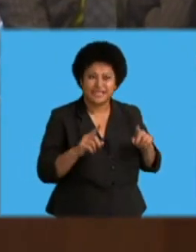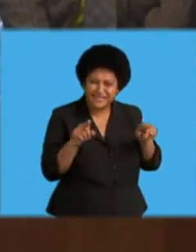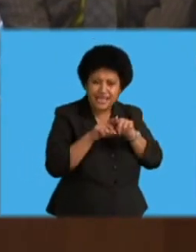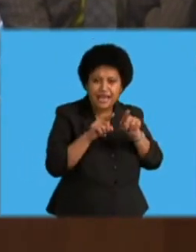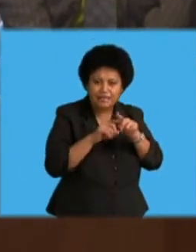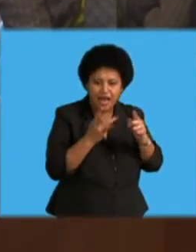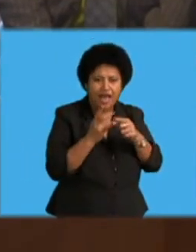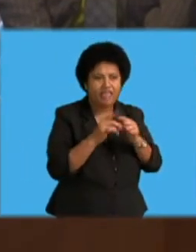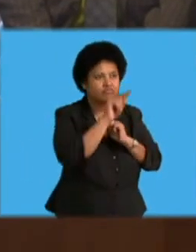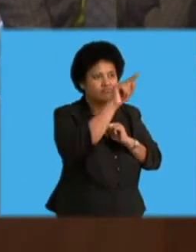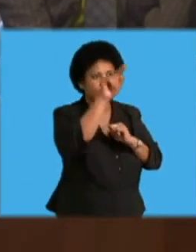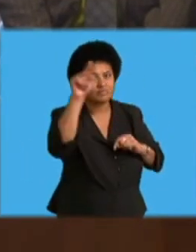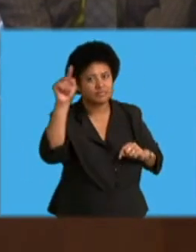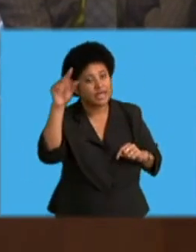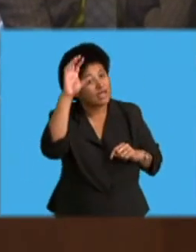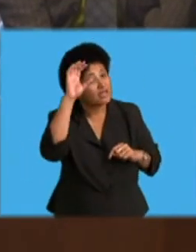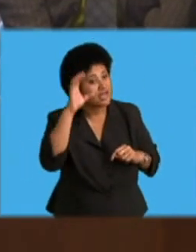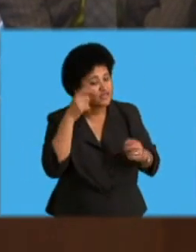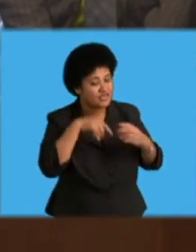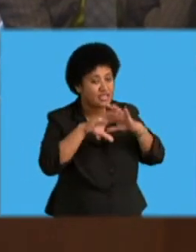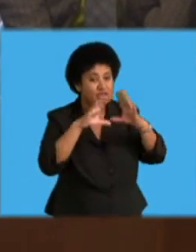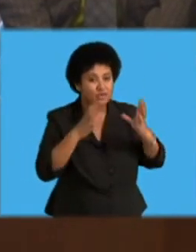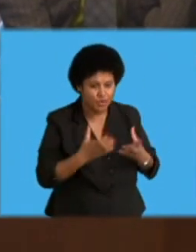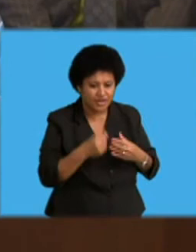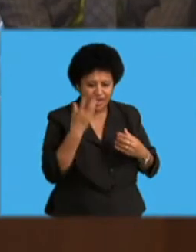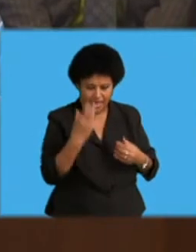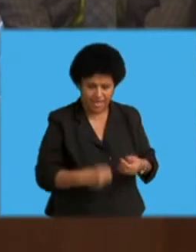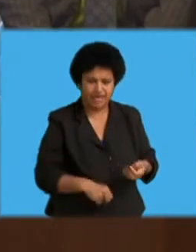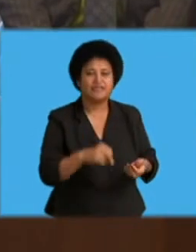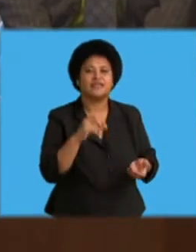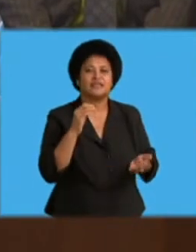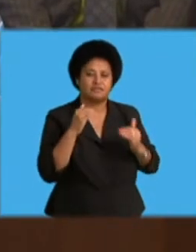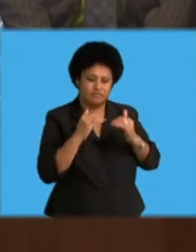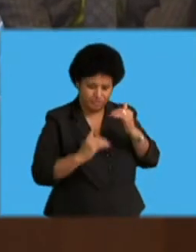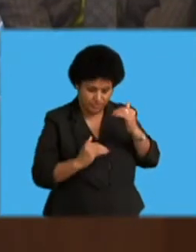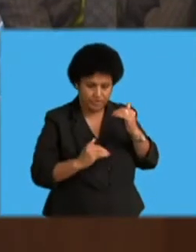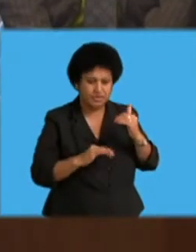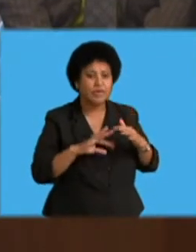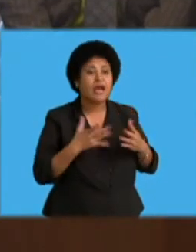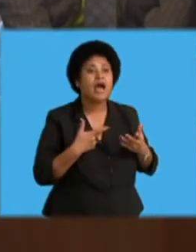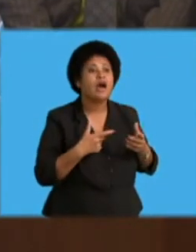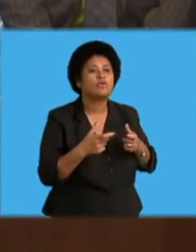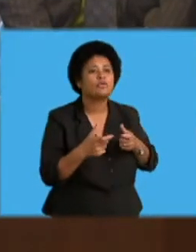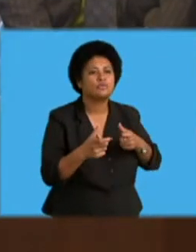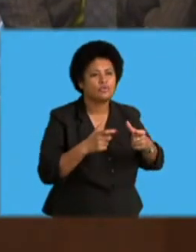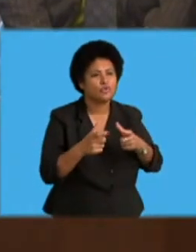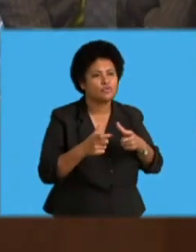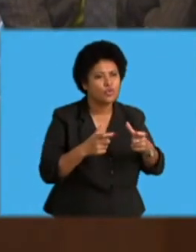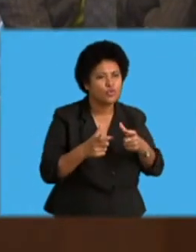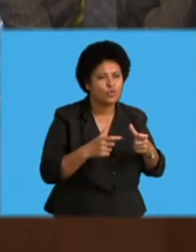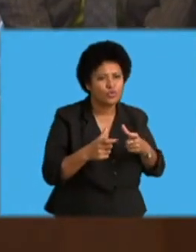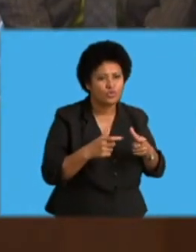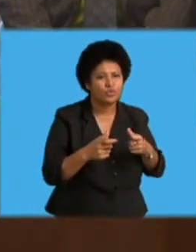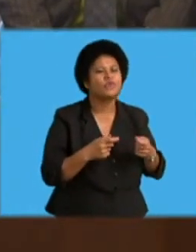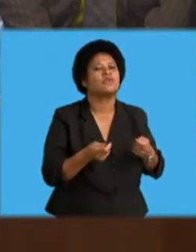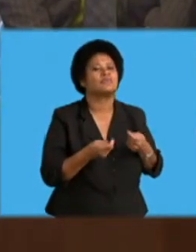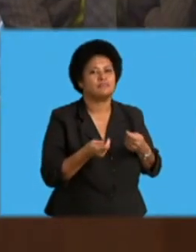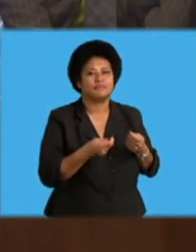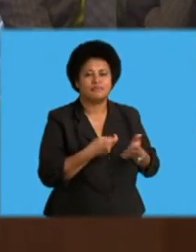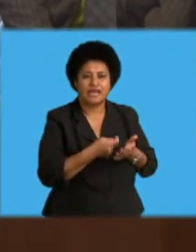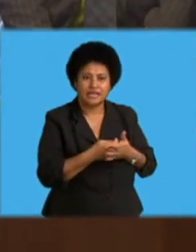The question is, how do you manage your deficit? The question is, what is the percentage of debt to GDP